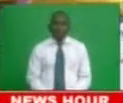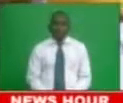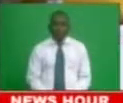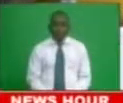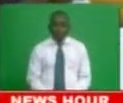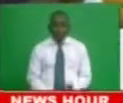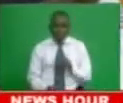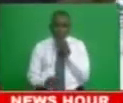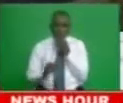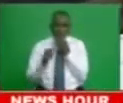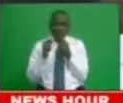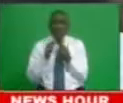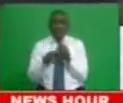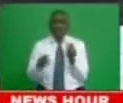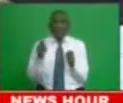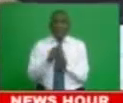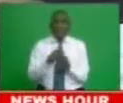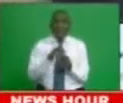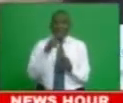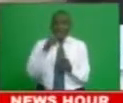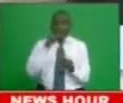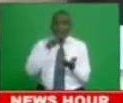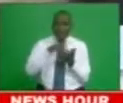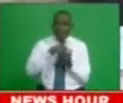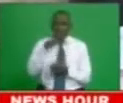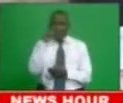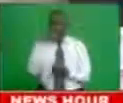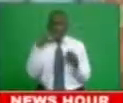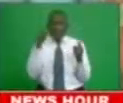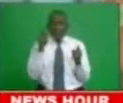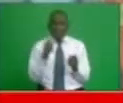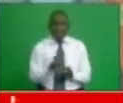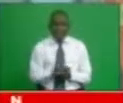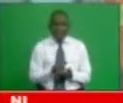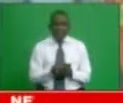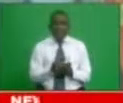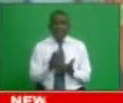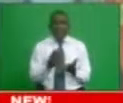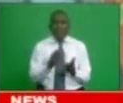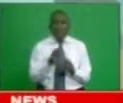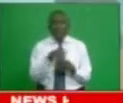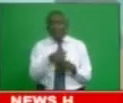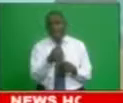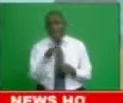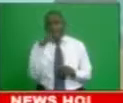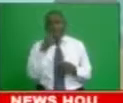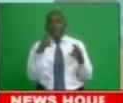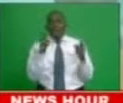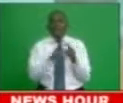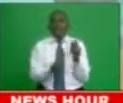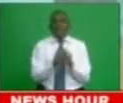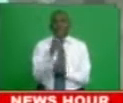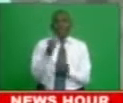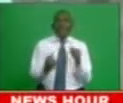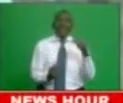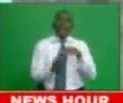The forum looked at challenges of the bird flu outbreak and measures to curb them. The avian flu was first reported in Greater Accra